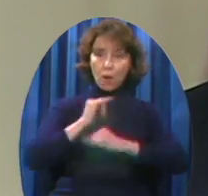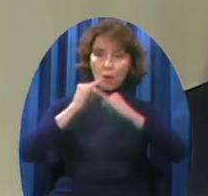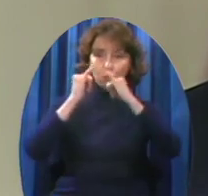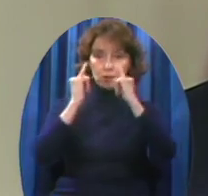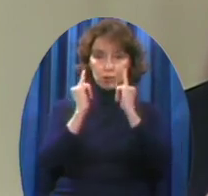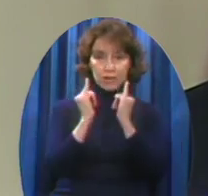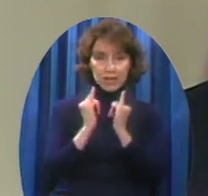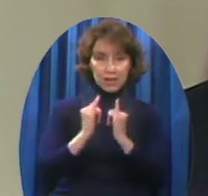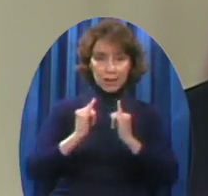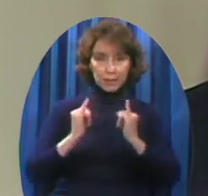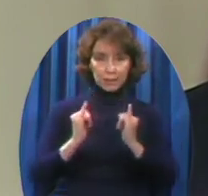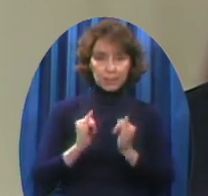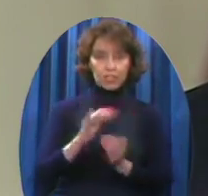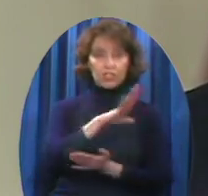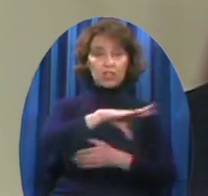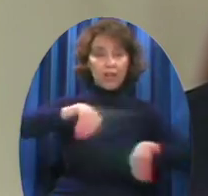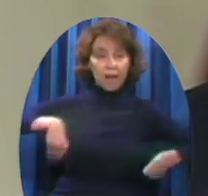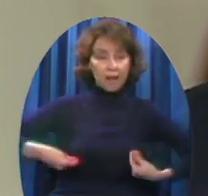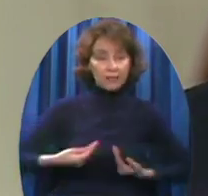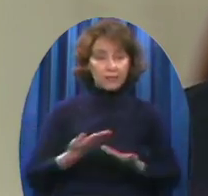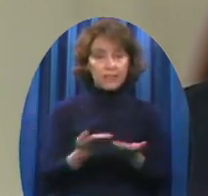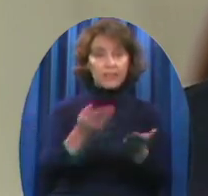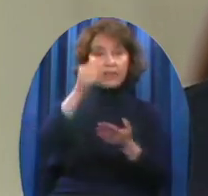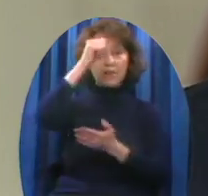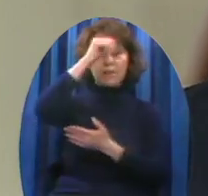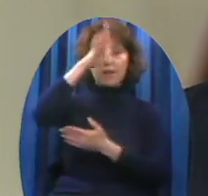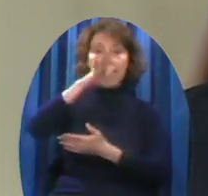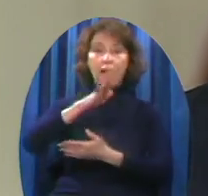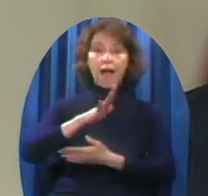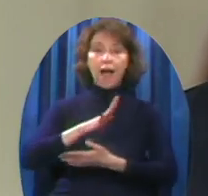image and give him